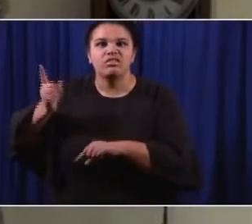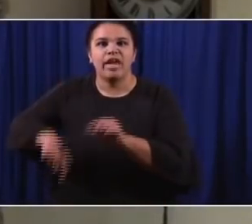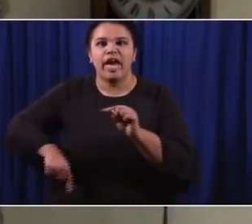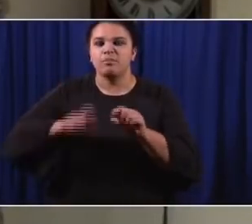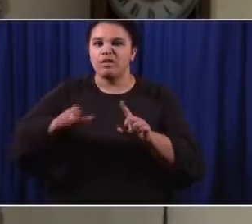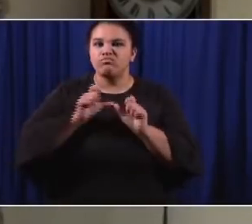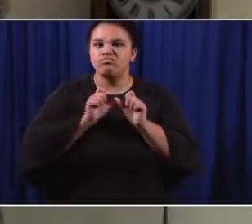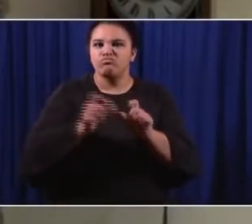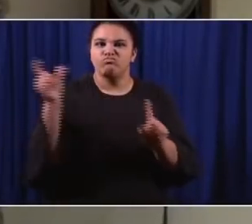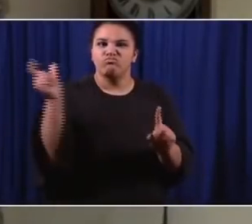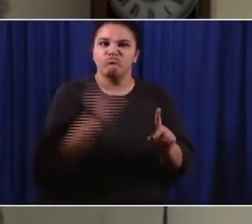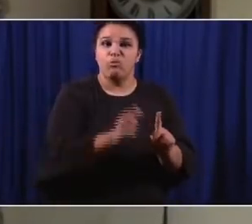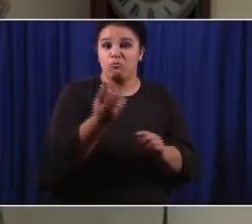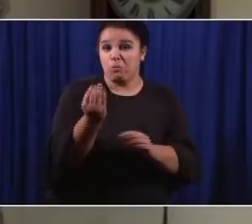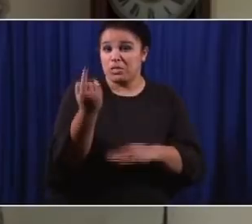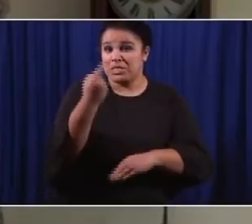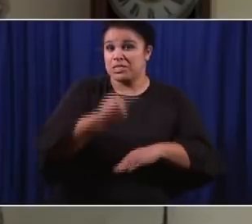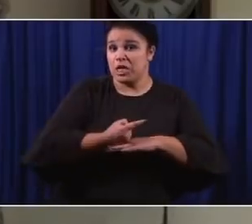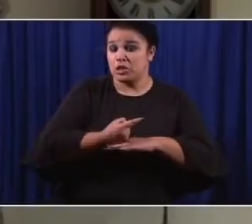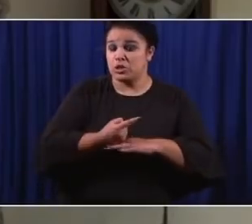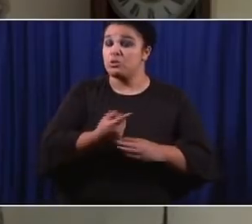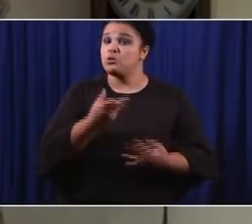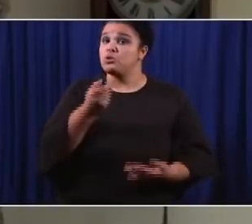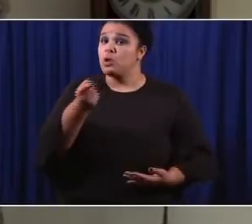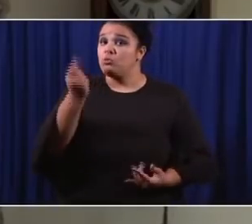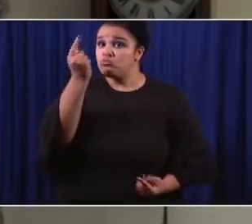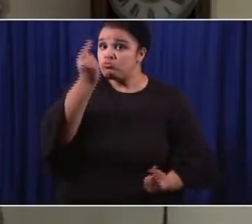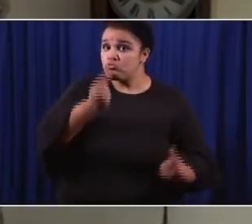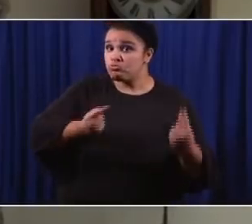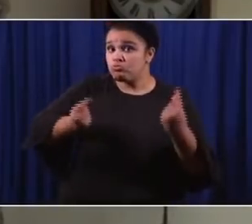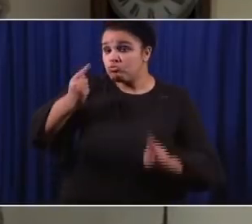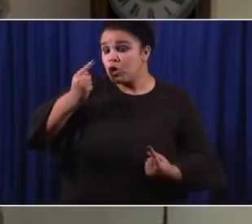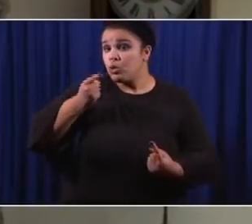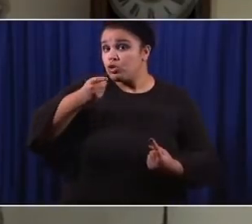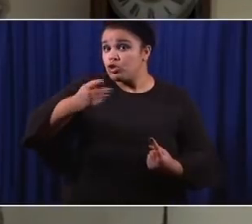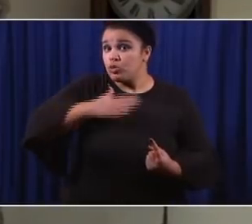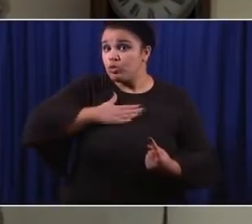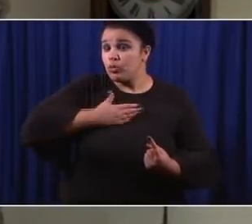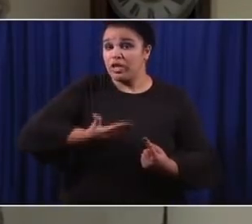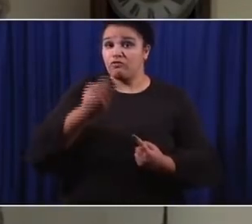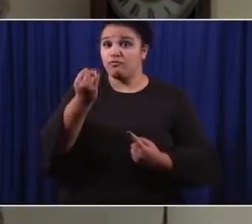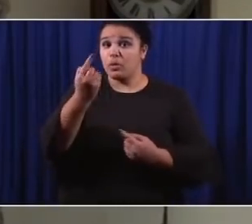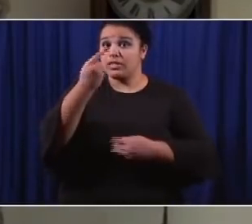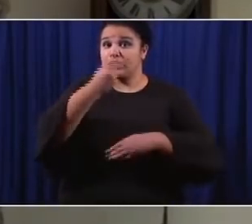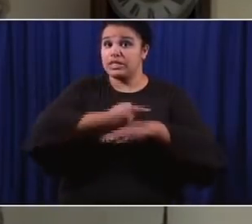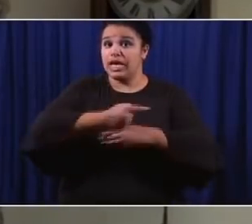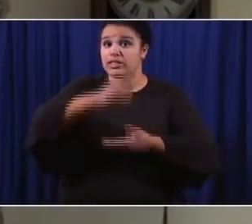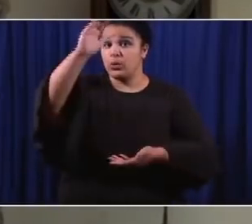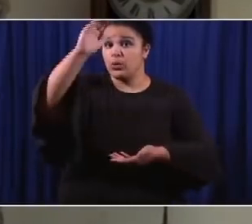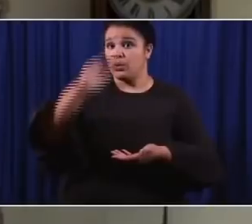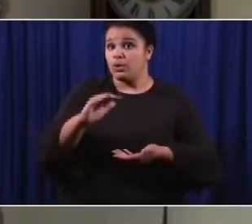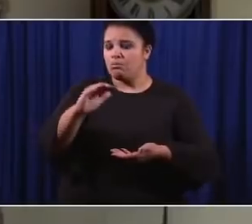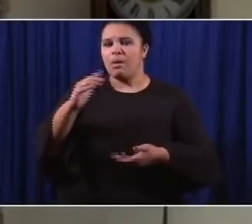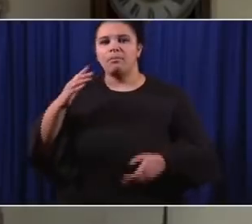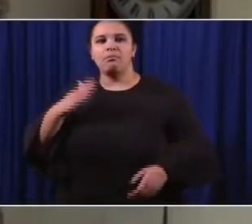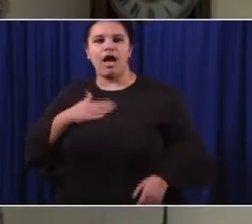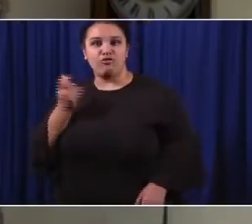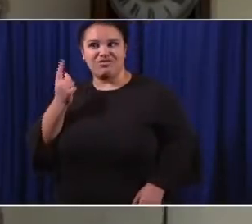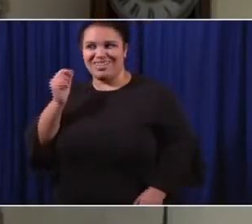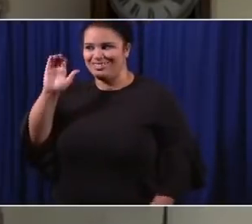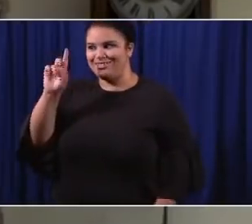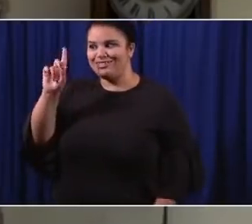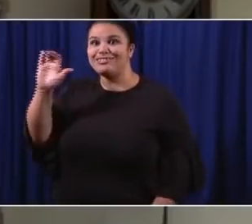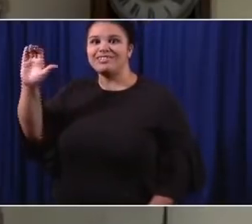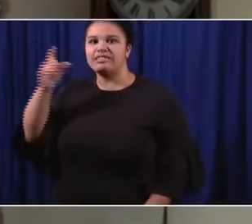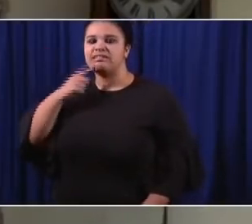be willing to consider, such as maybe reducing quarantine time. The CDC standard, as I understand it, is 10 days, or having